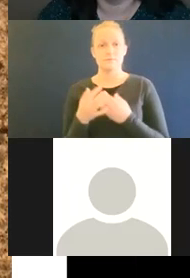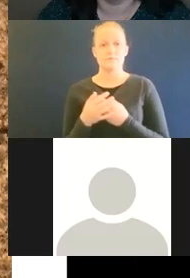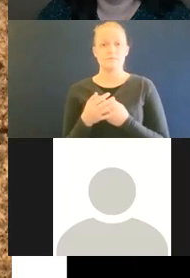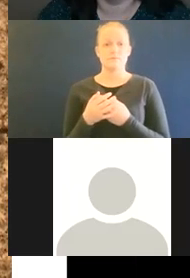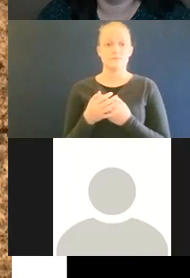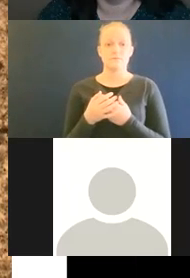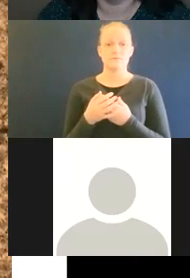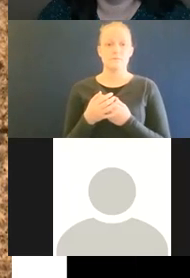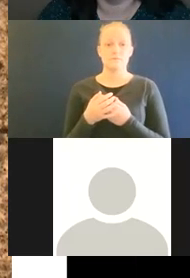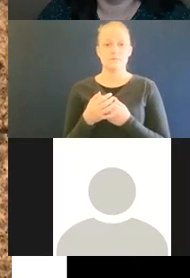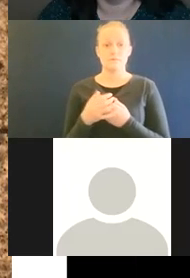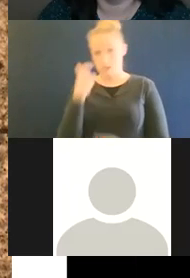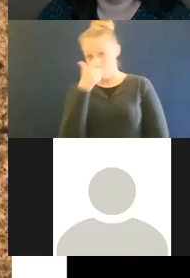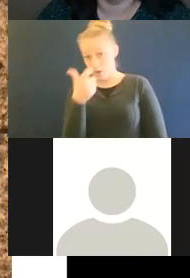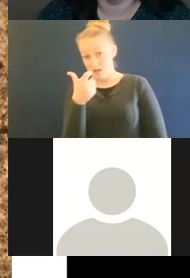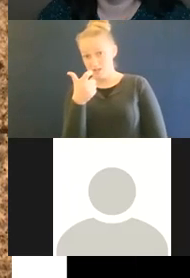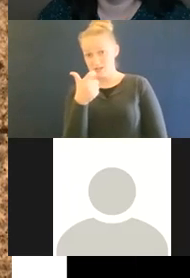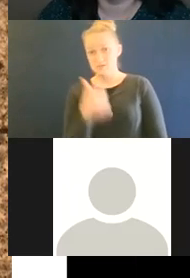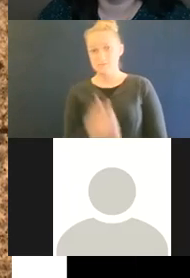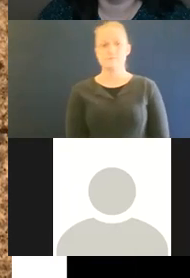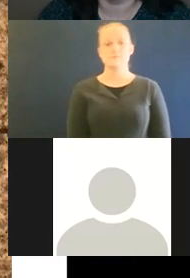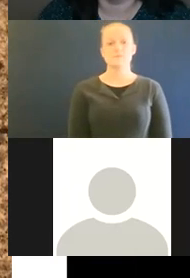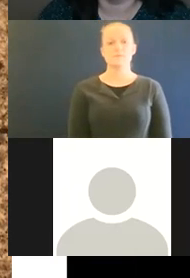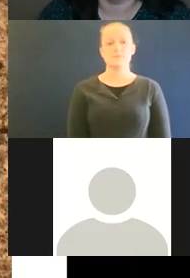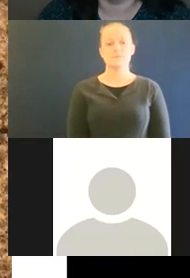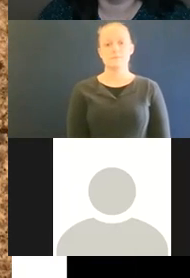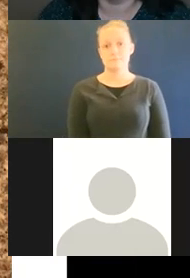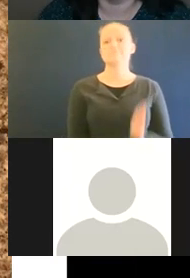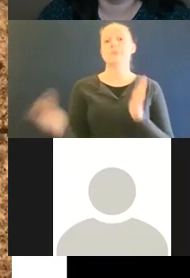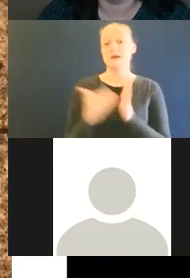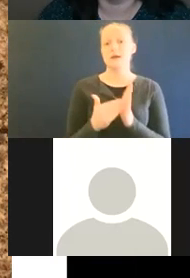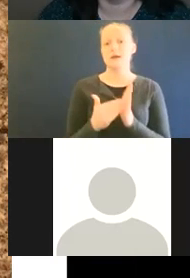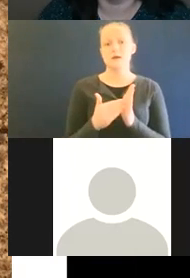Watch. to watch? What you want to watch? What do you want to watch?